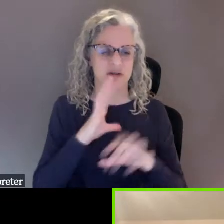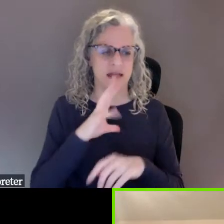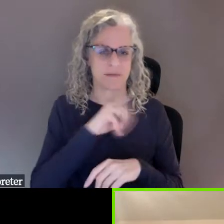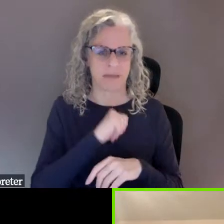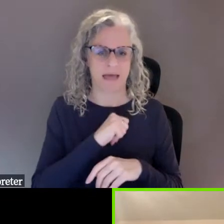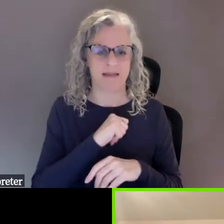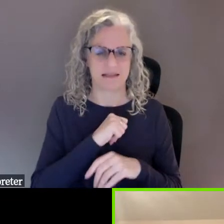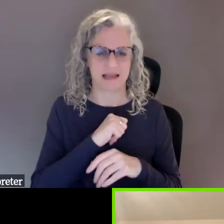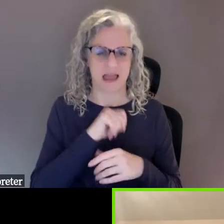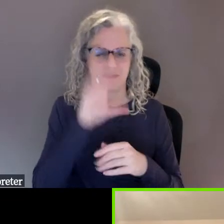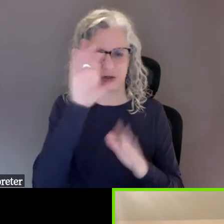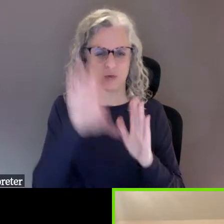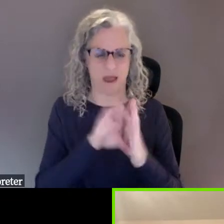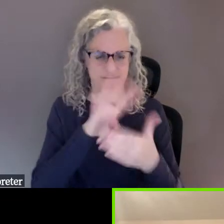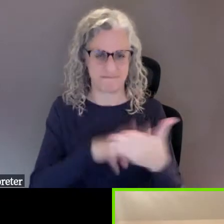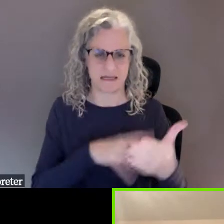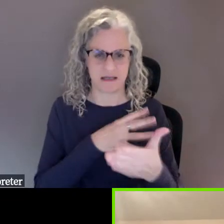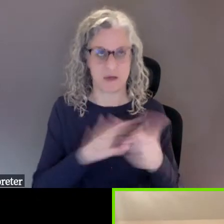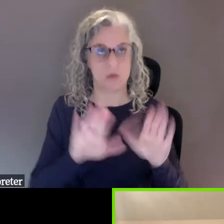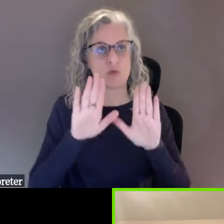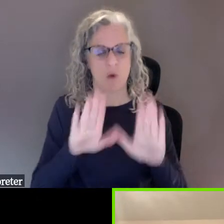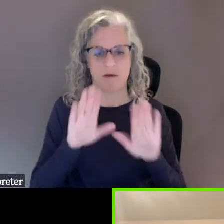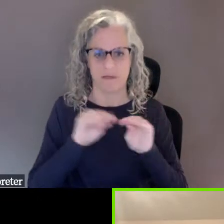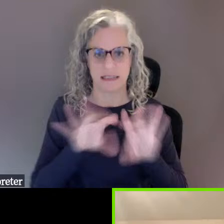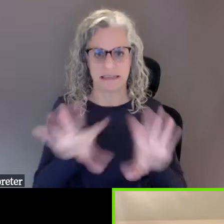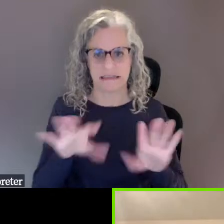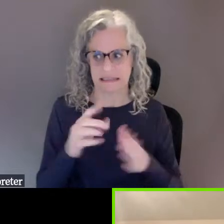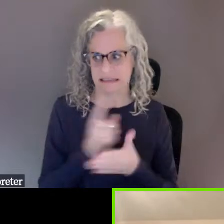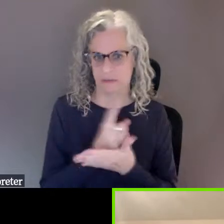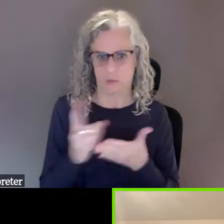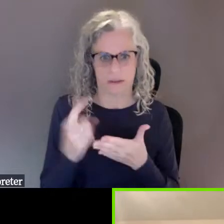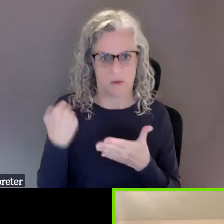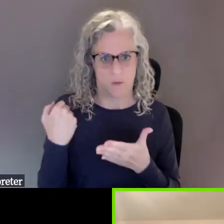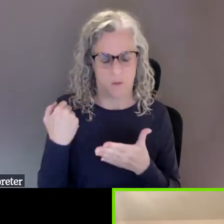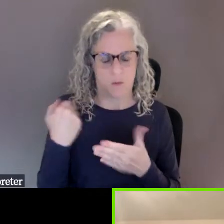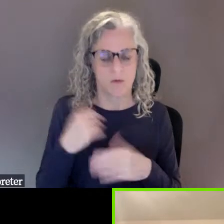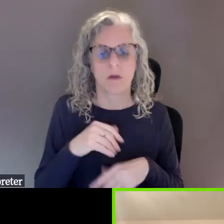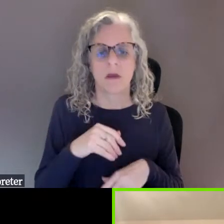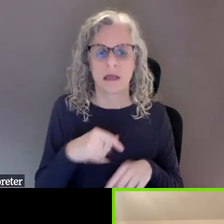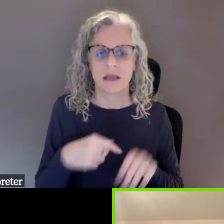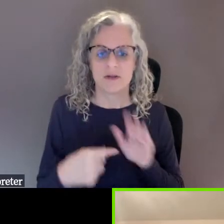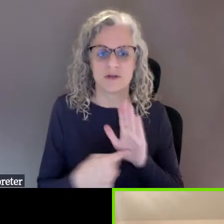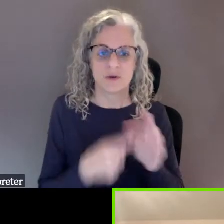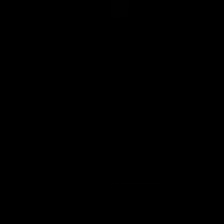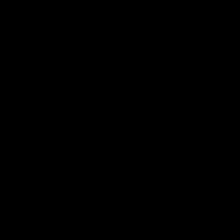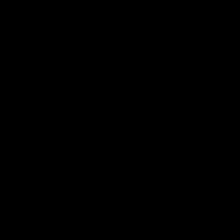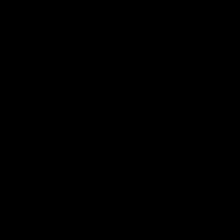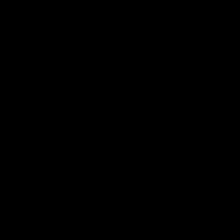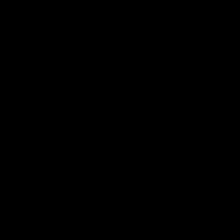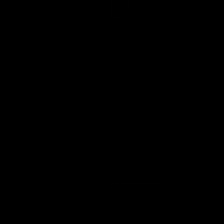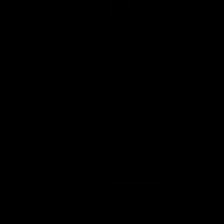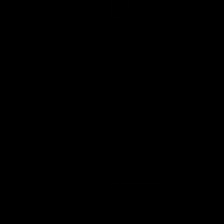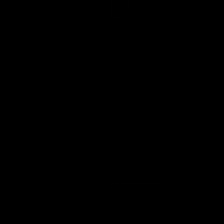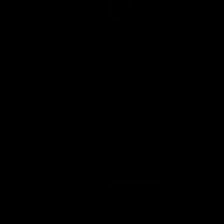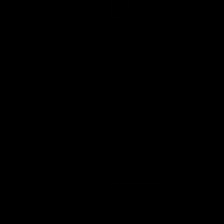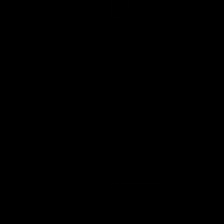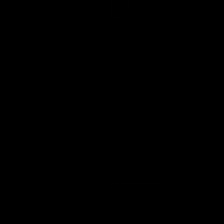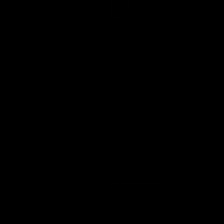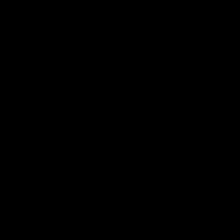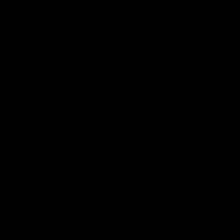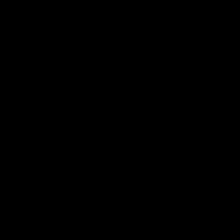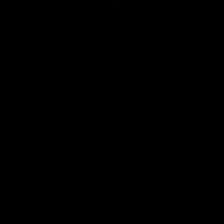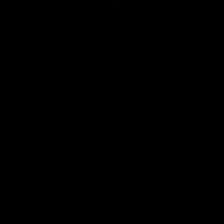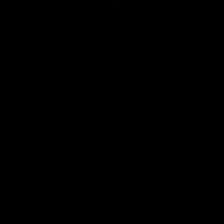out over this past week that really demonstrates that. It shows like a woman in Palestine and then her family member back home